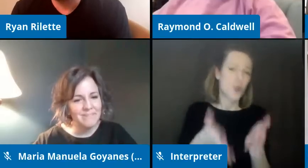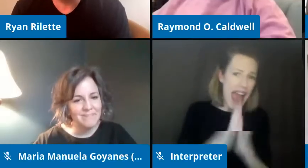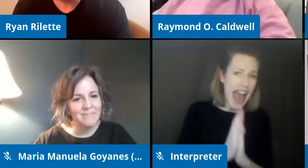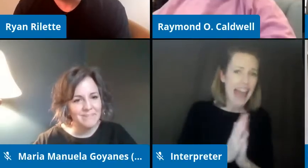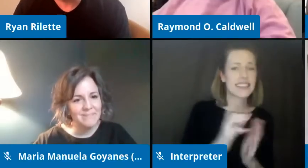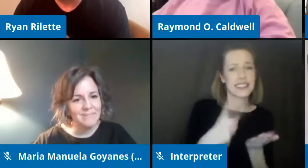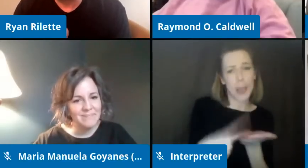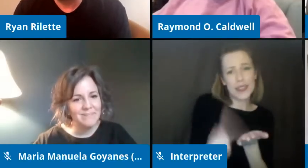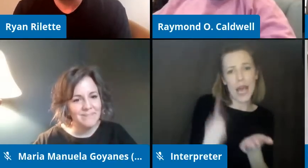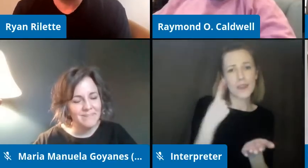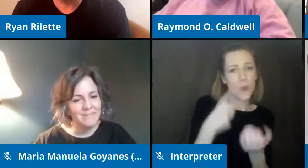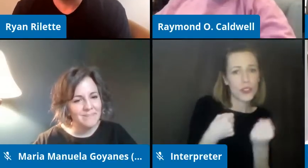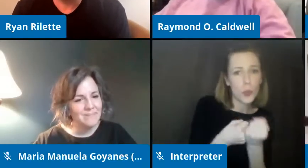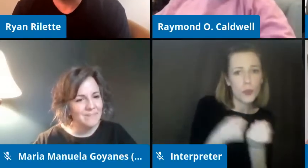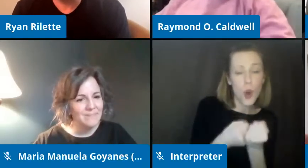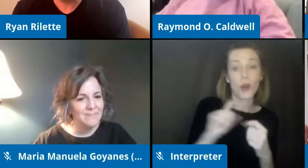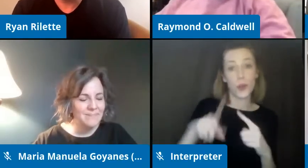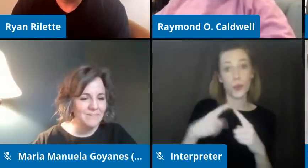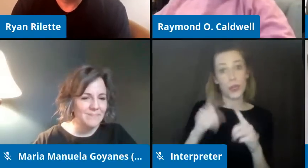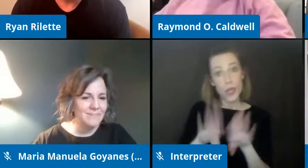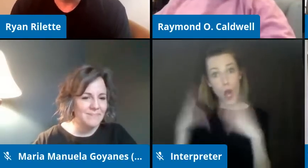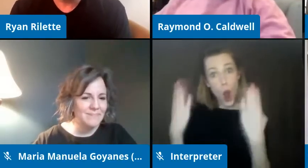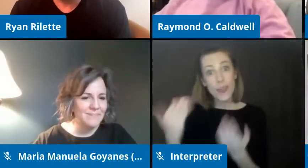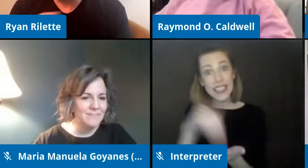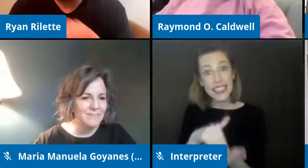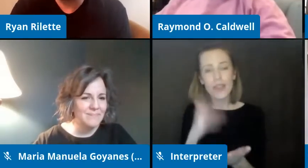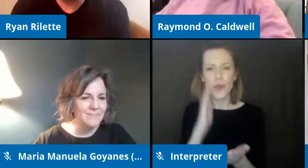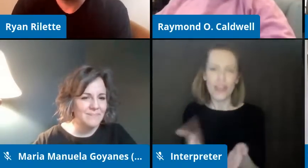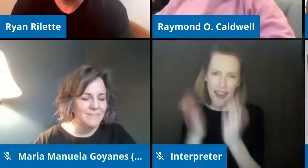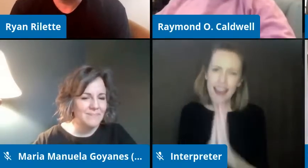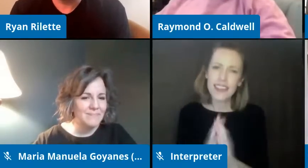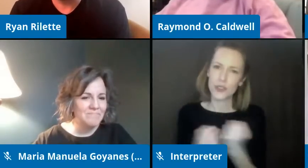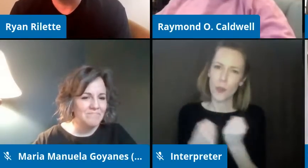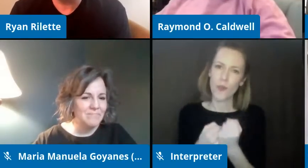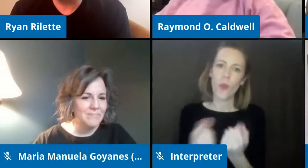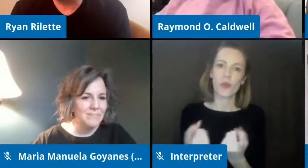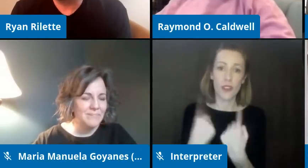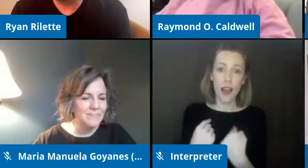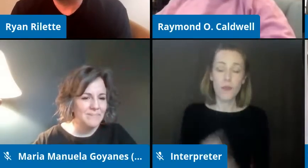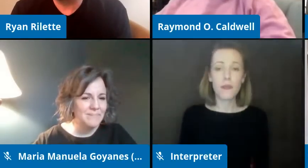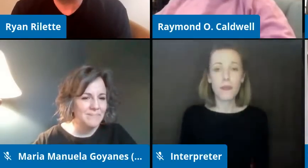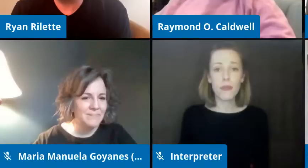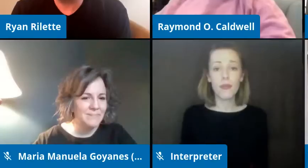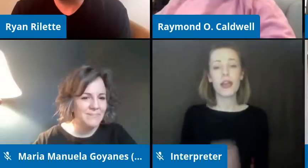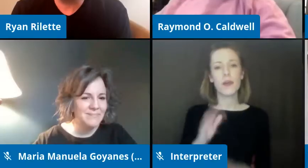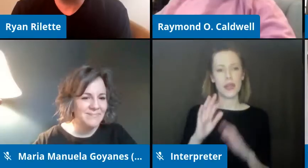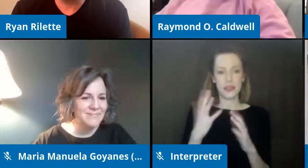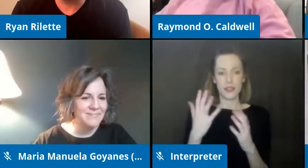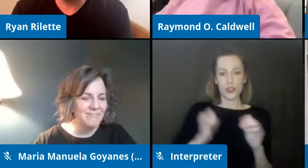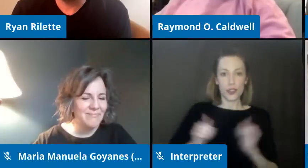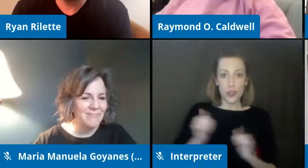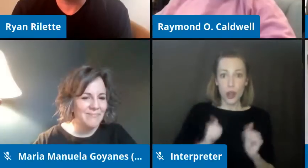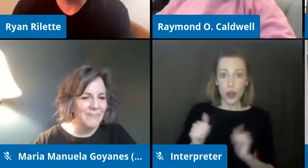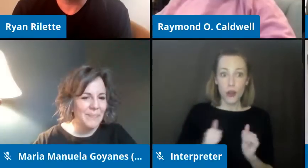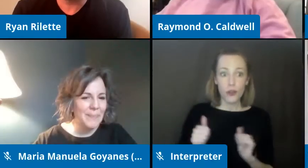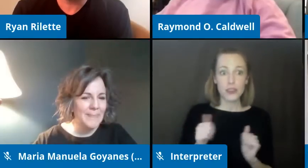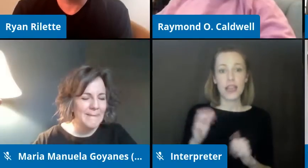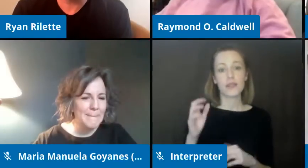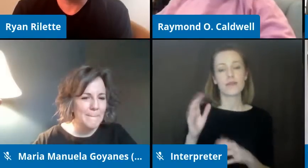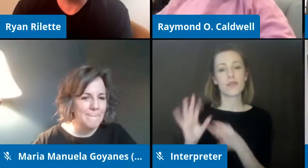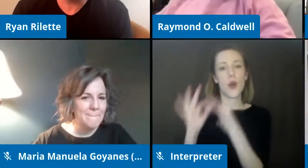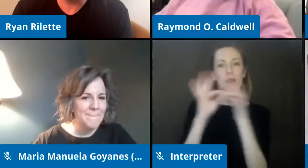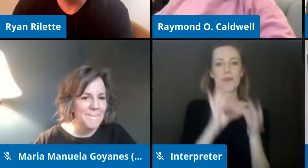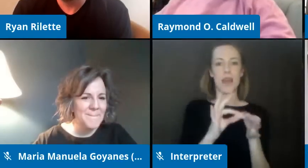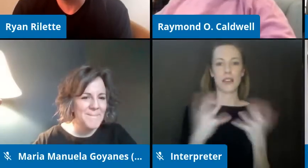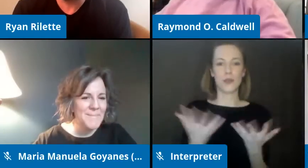What those shows are, how we program, I mean, going back to something you said before, I wanted to mention that I think, you know, one of the